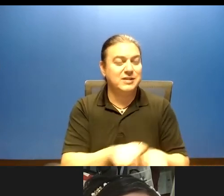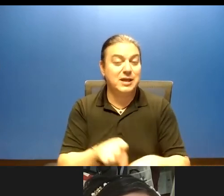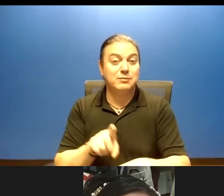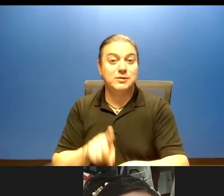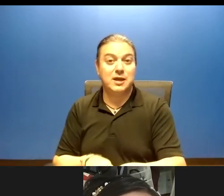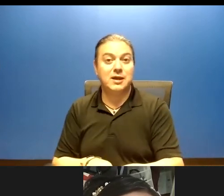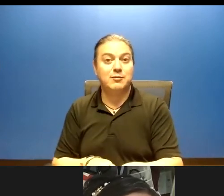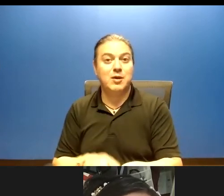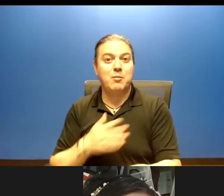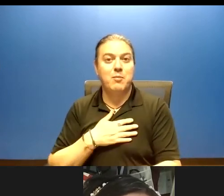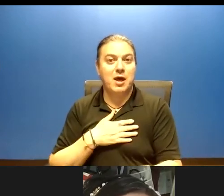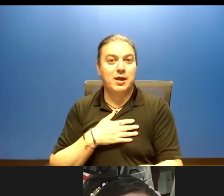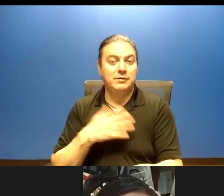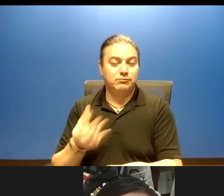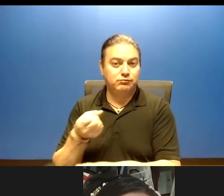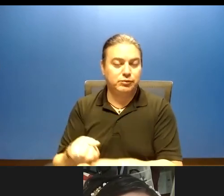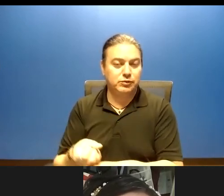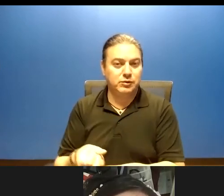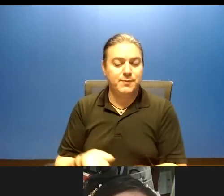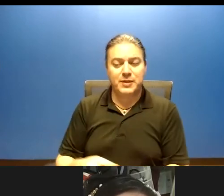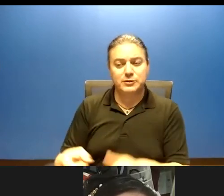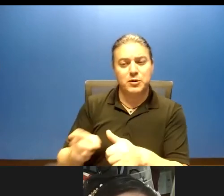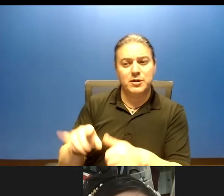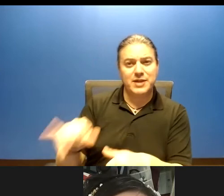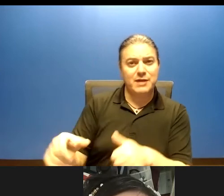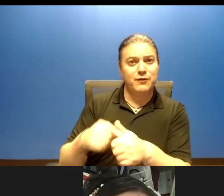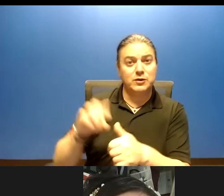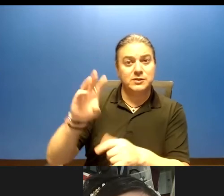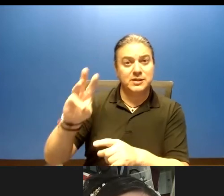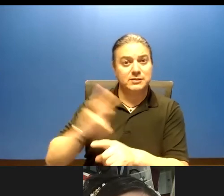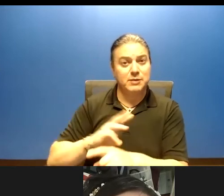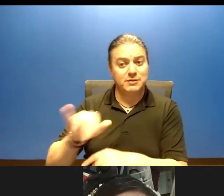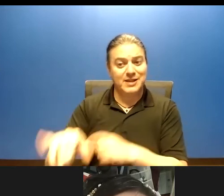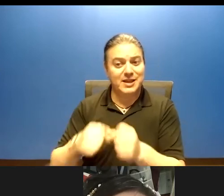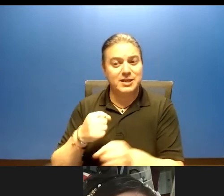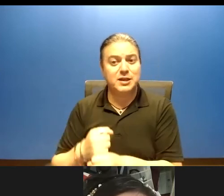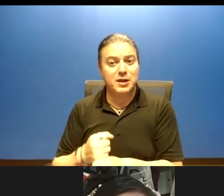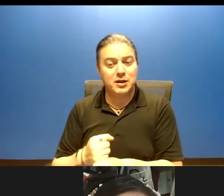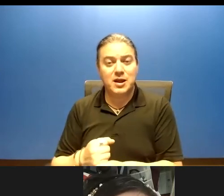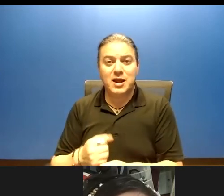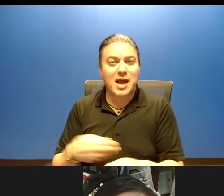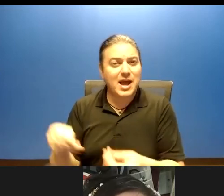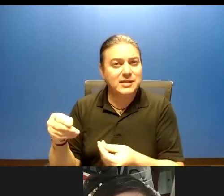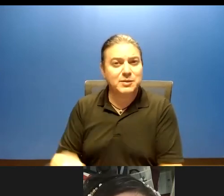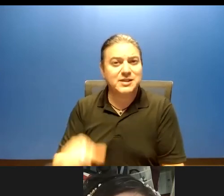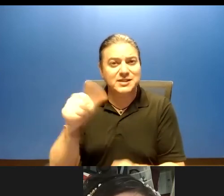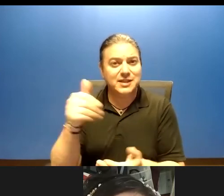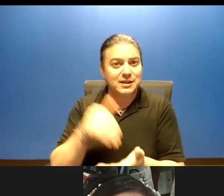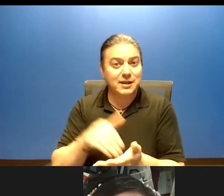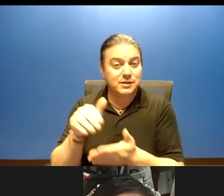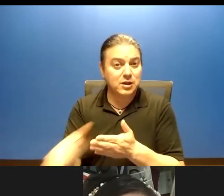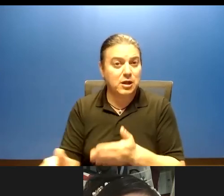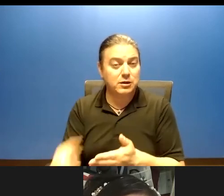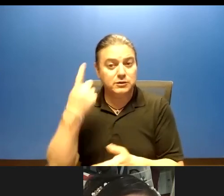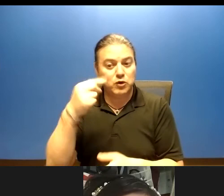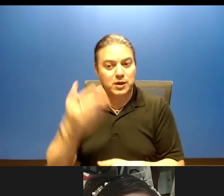alone of the beginning of that year, I spent about $10,000 on just not even home modifications, but items I needed around